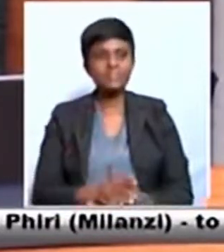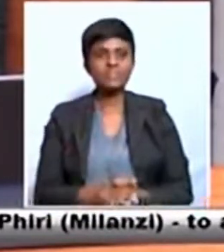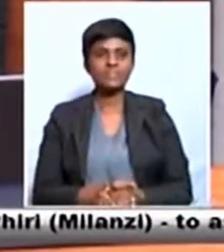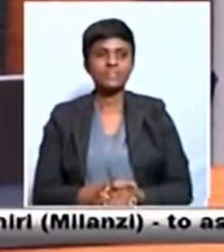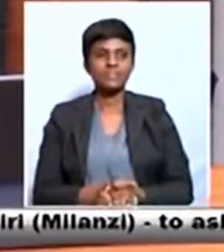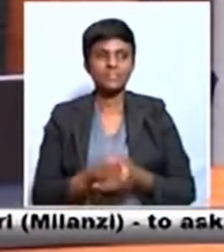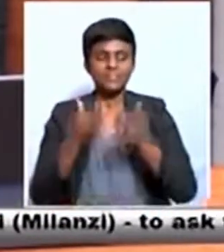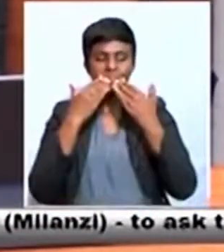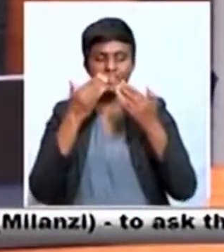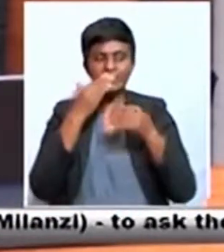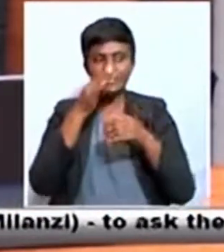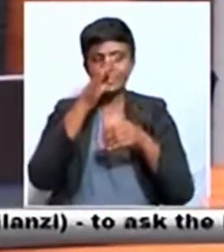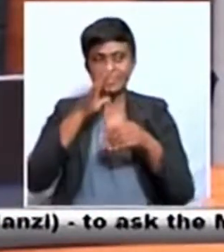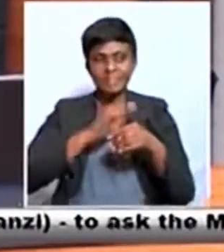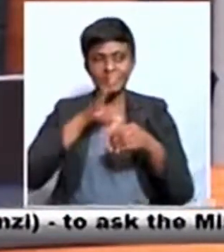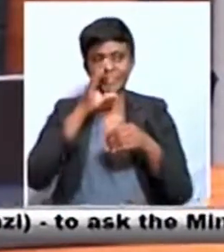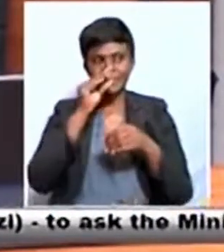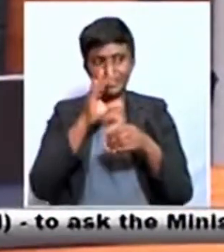Thank you, Madam Speaker.